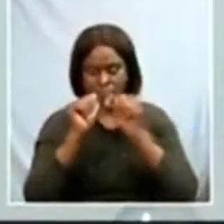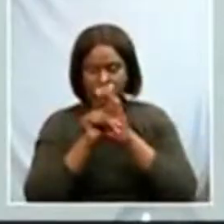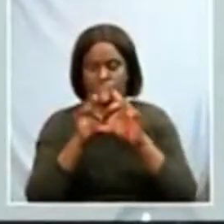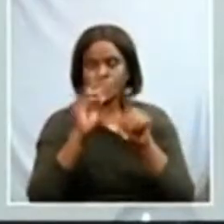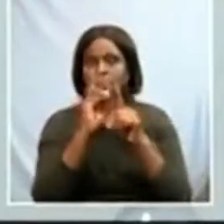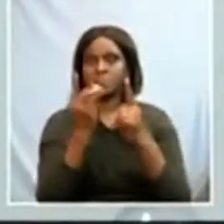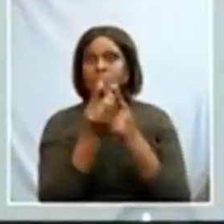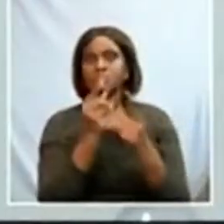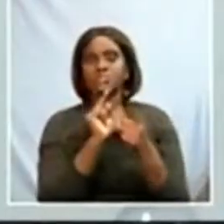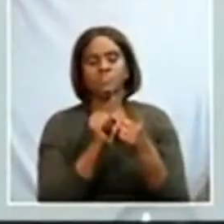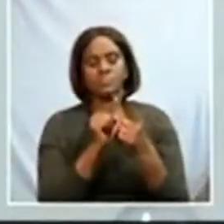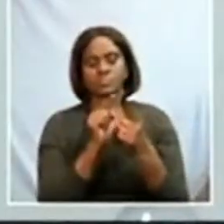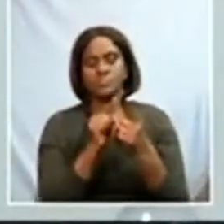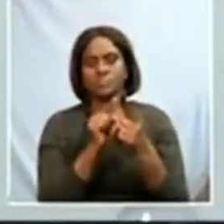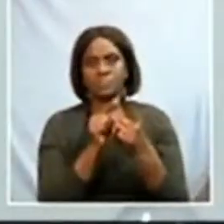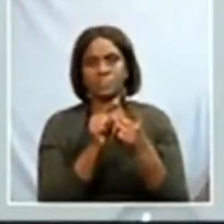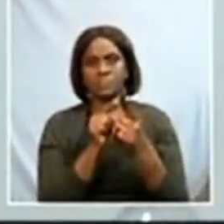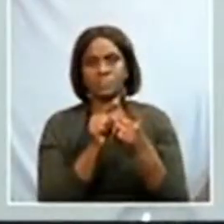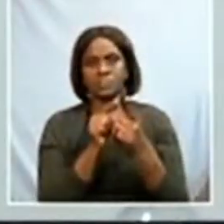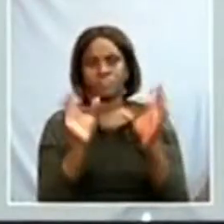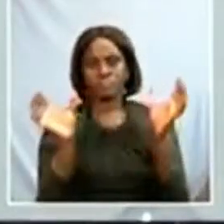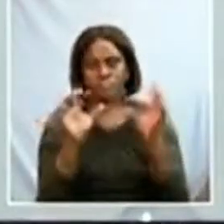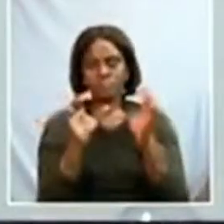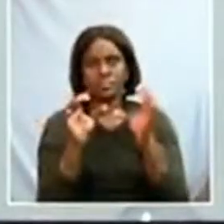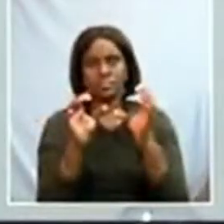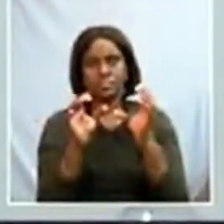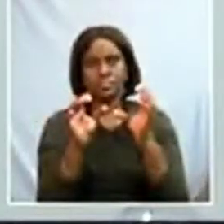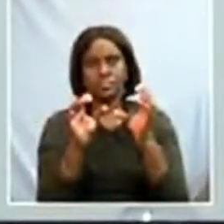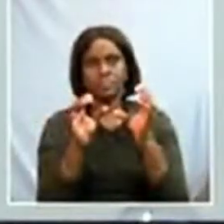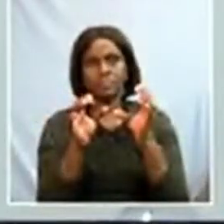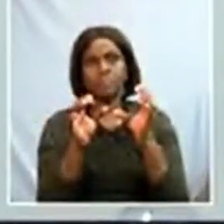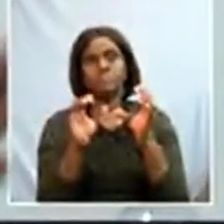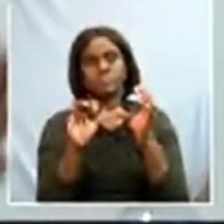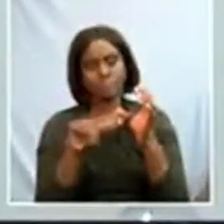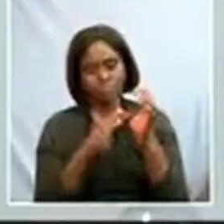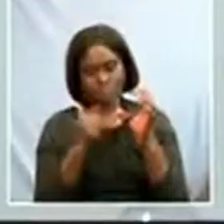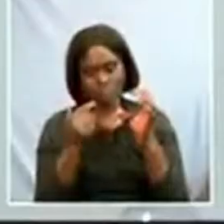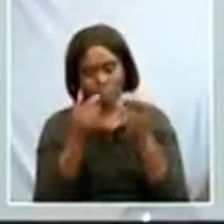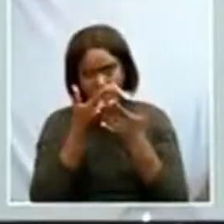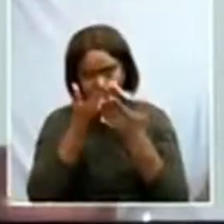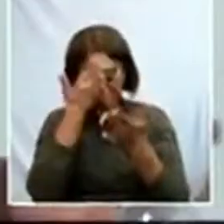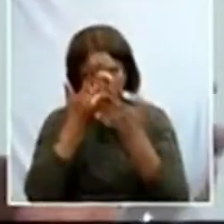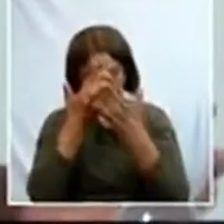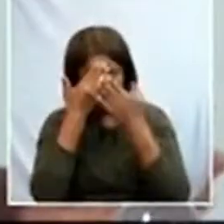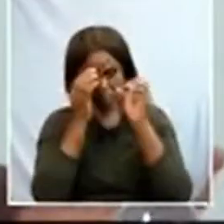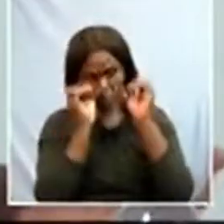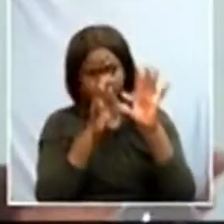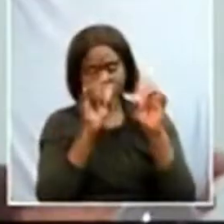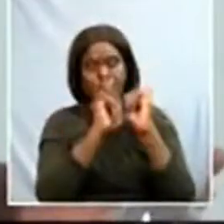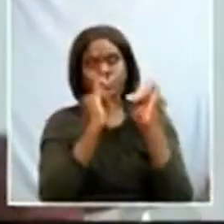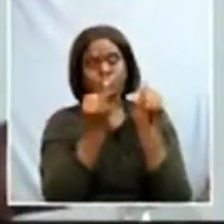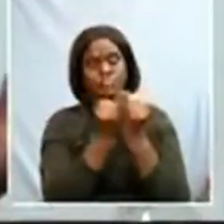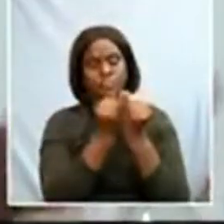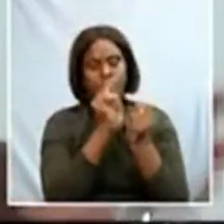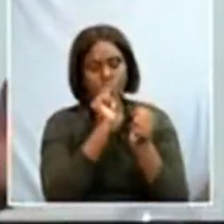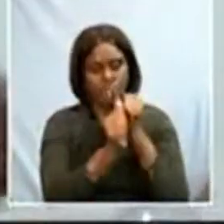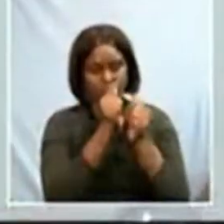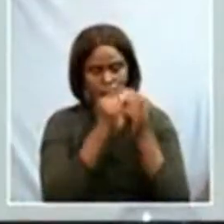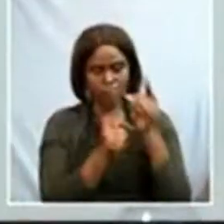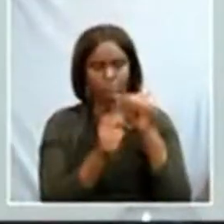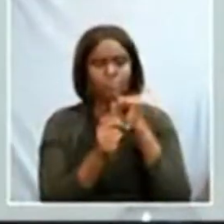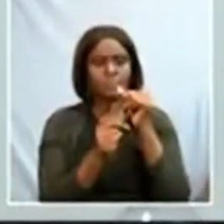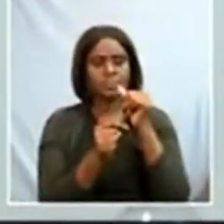district. As a council, we take these students to an institution that is